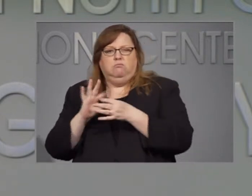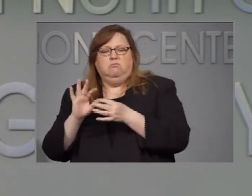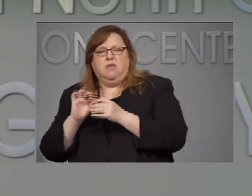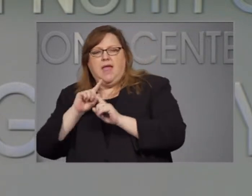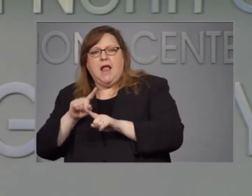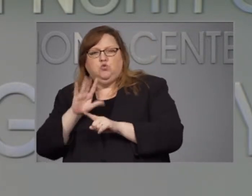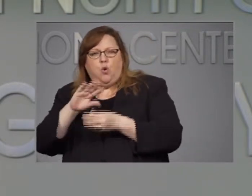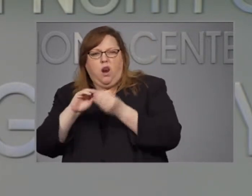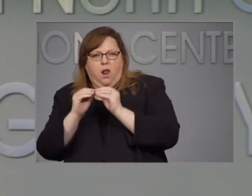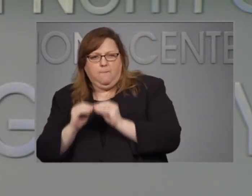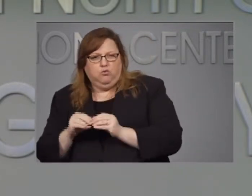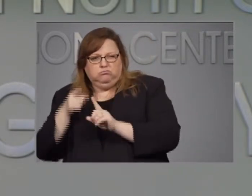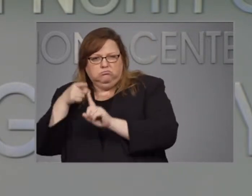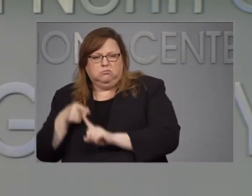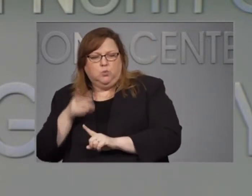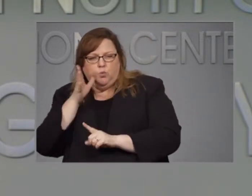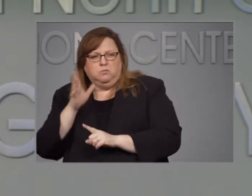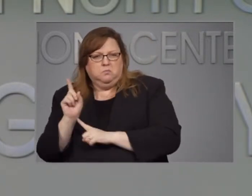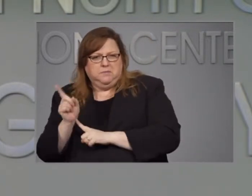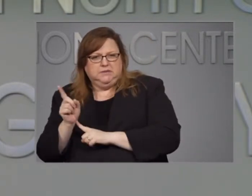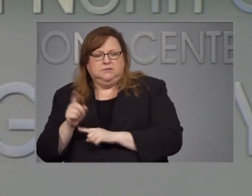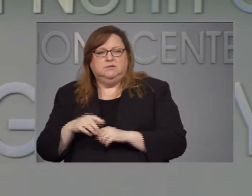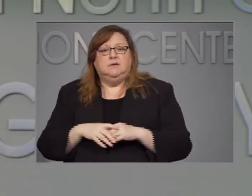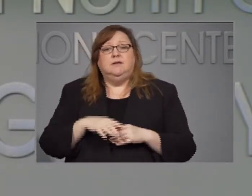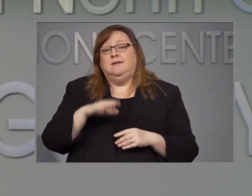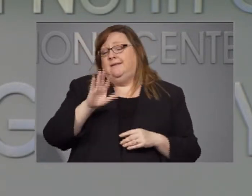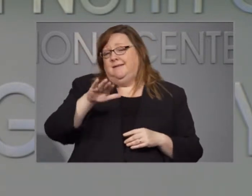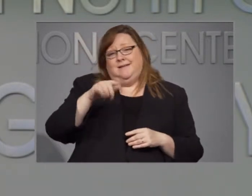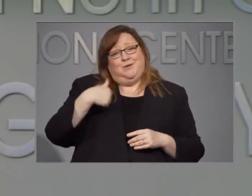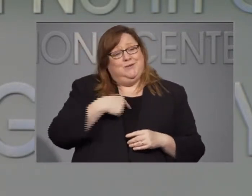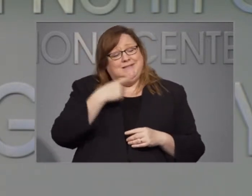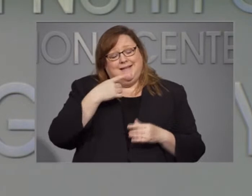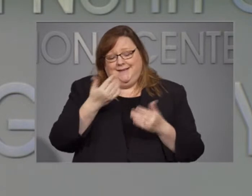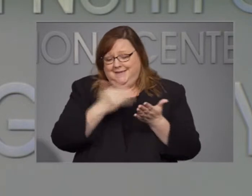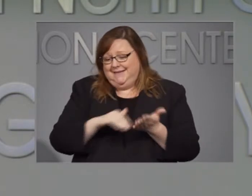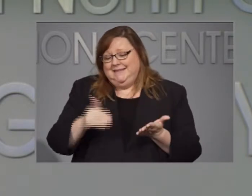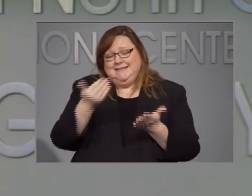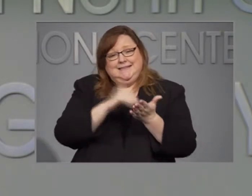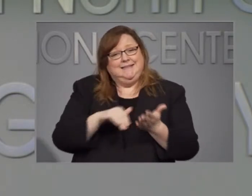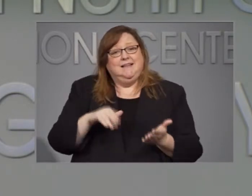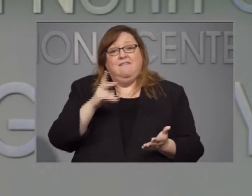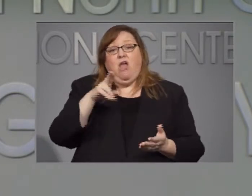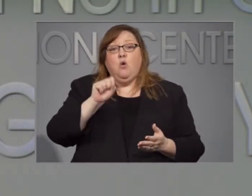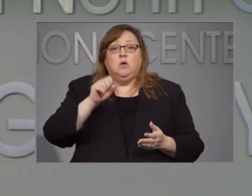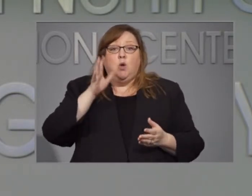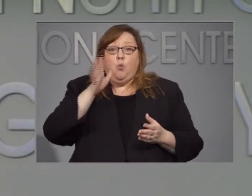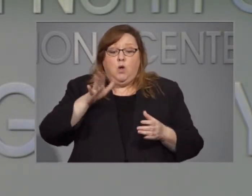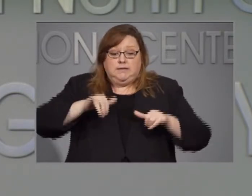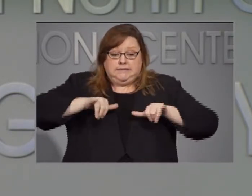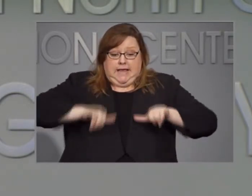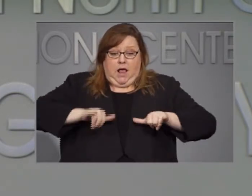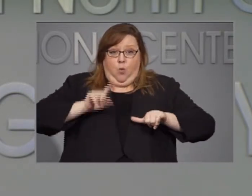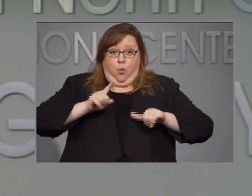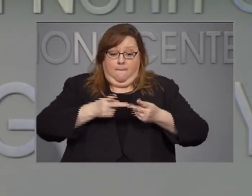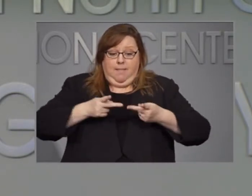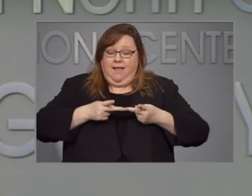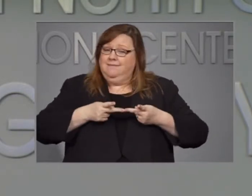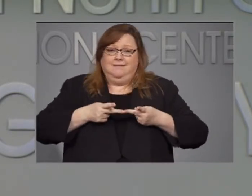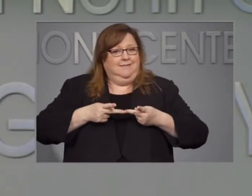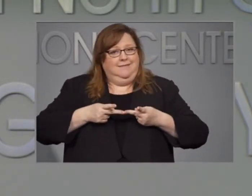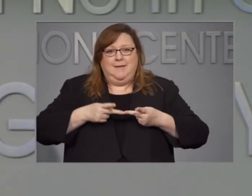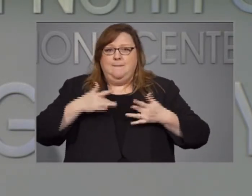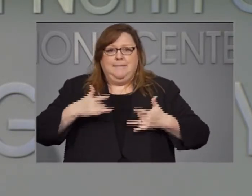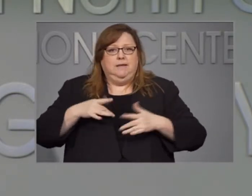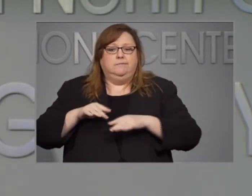state boundaries. And we know that when you have an area where people travel back and forth, that there is a potential